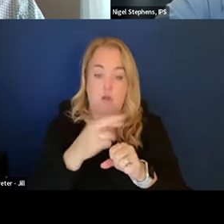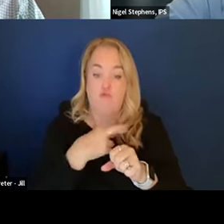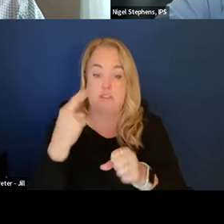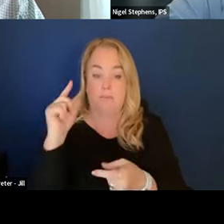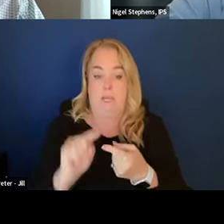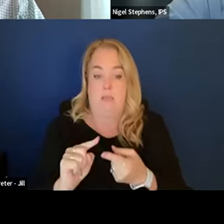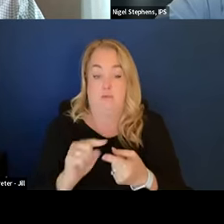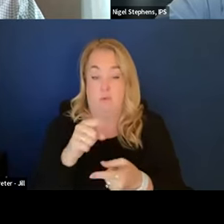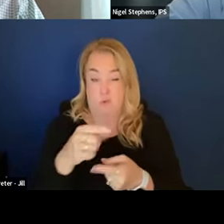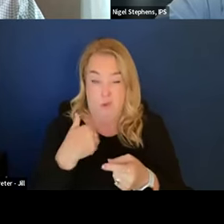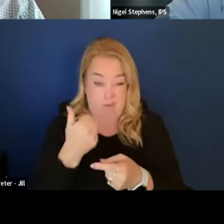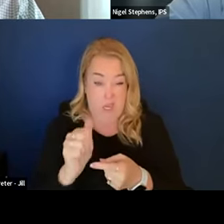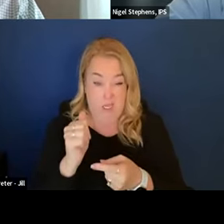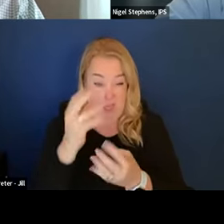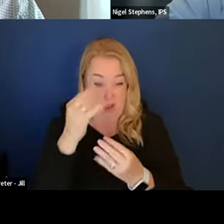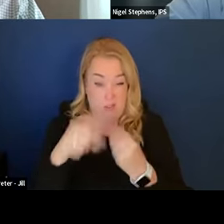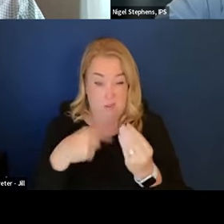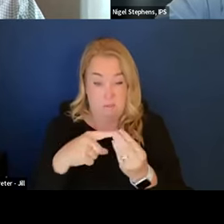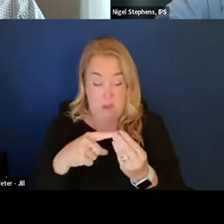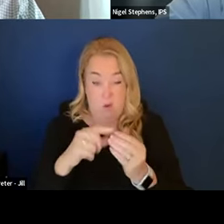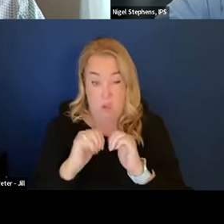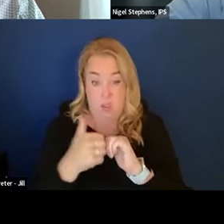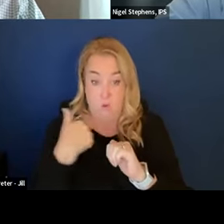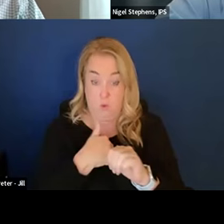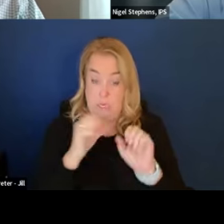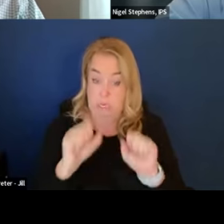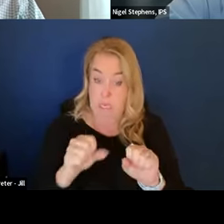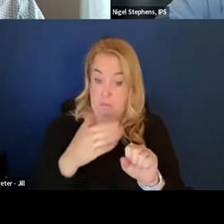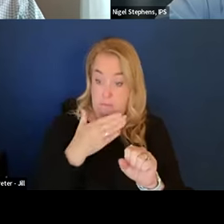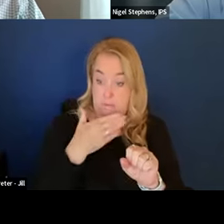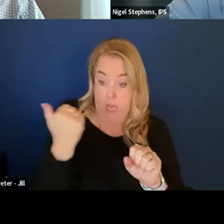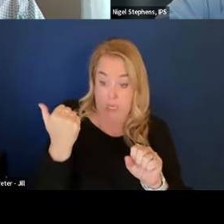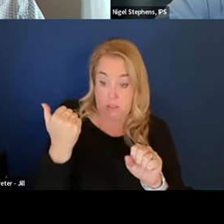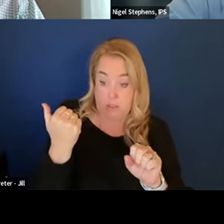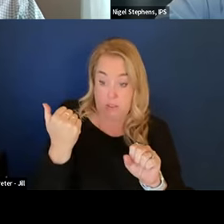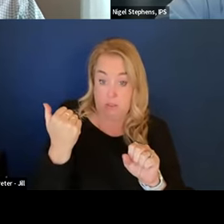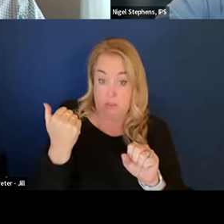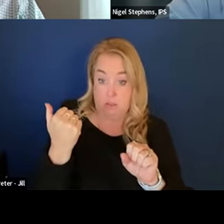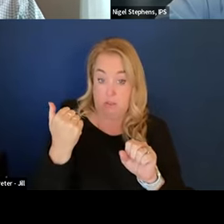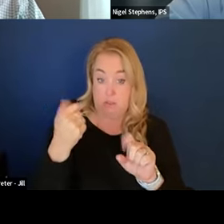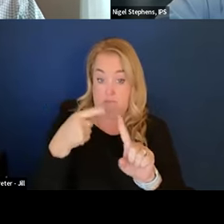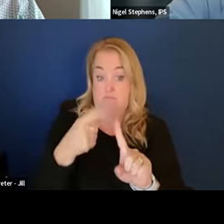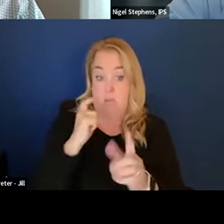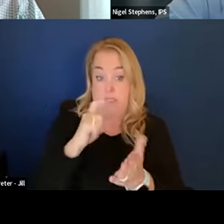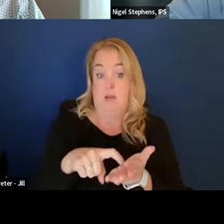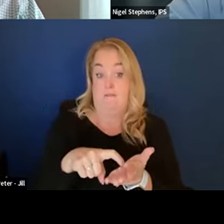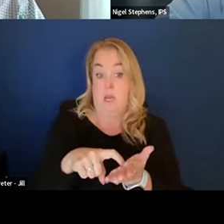any thoughts for us as a subcommittee about how we can best target or identify